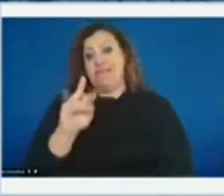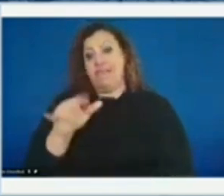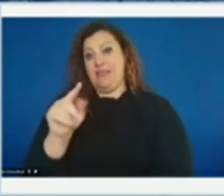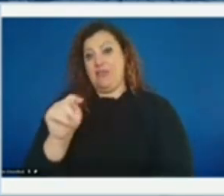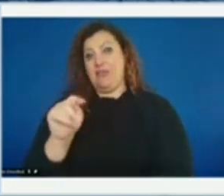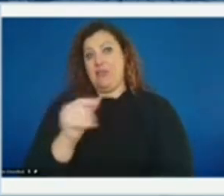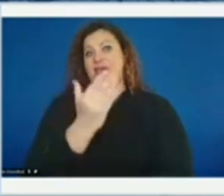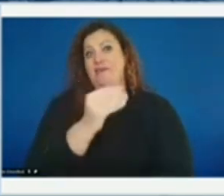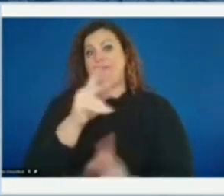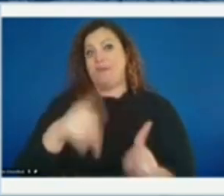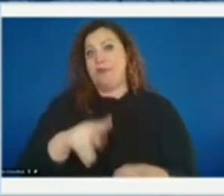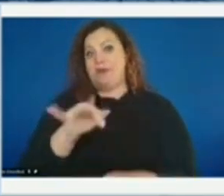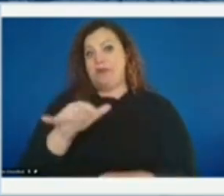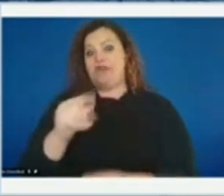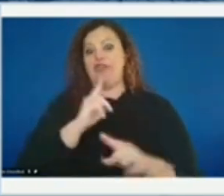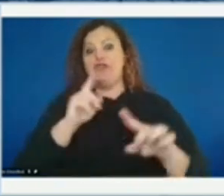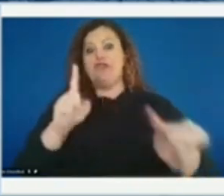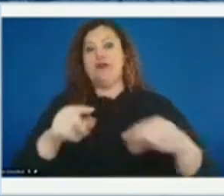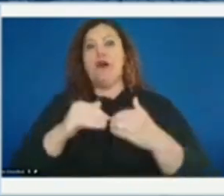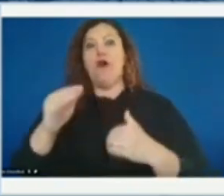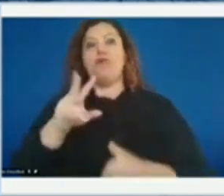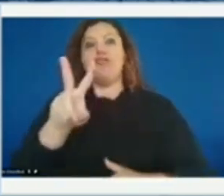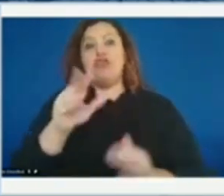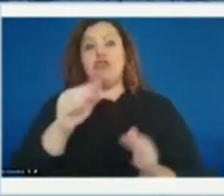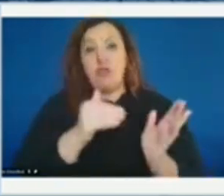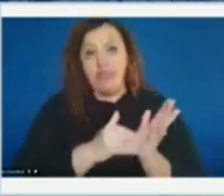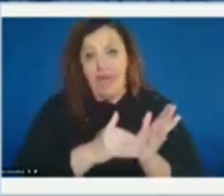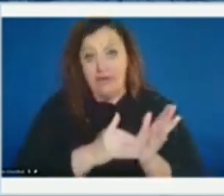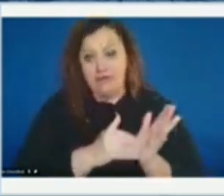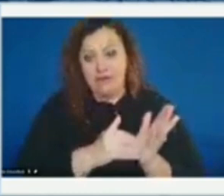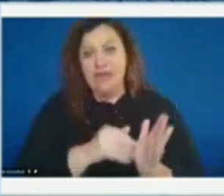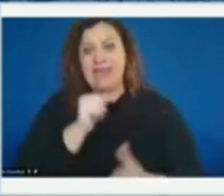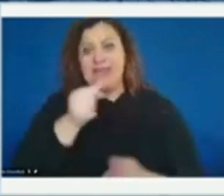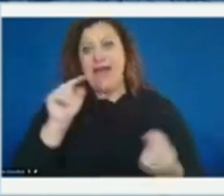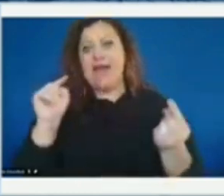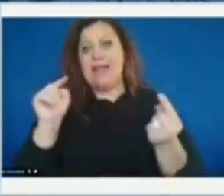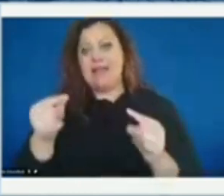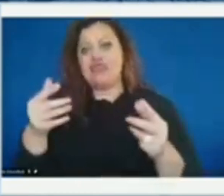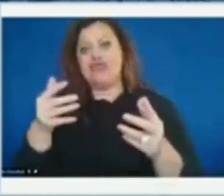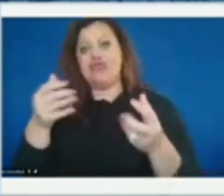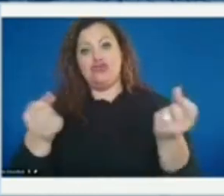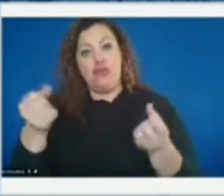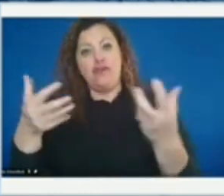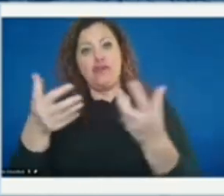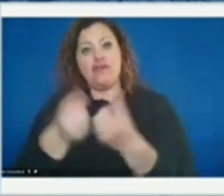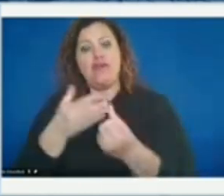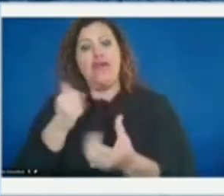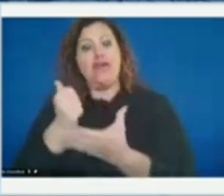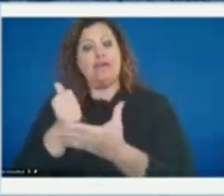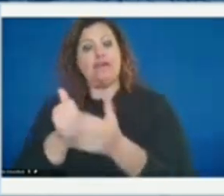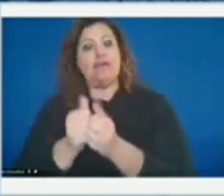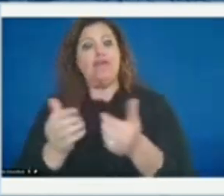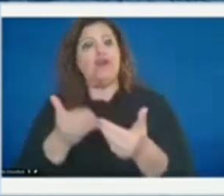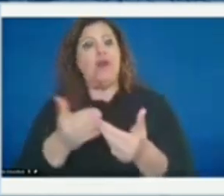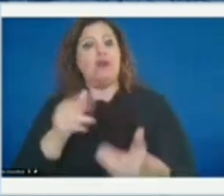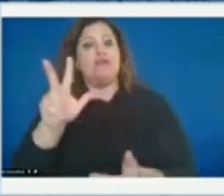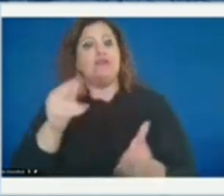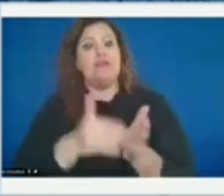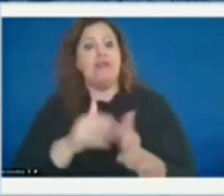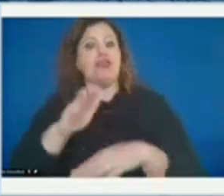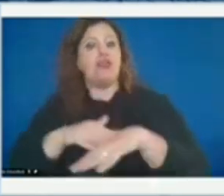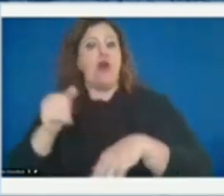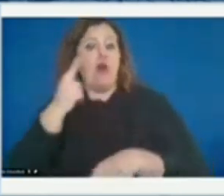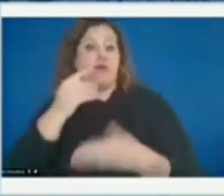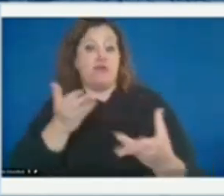15-person unit has responded to over 2,000 non-injury traffic crashes and assisted with nearly 3,000 calls for service.